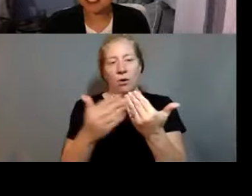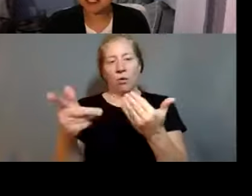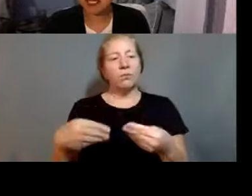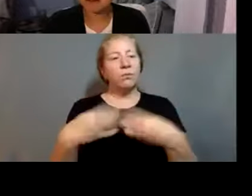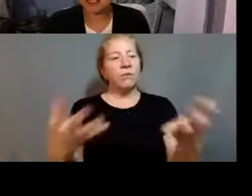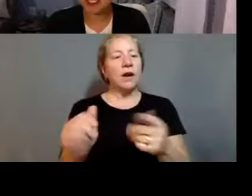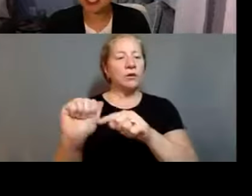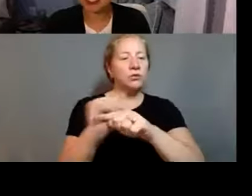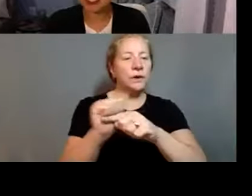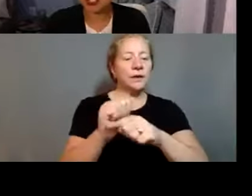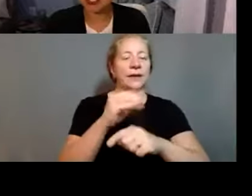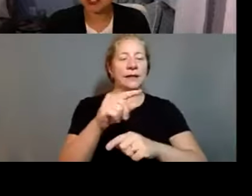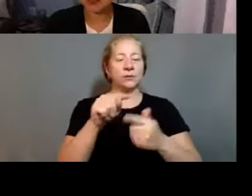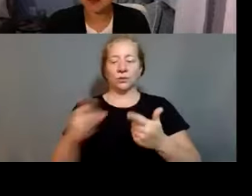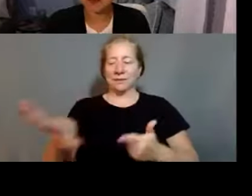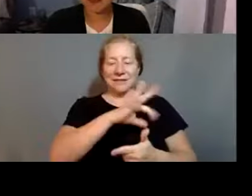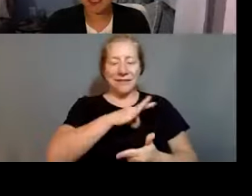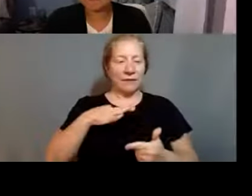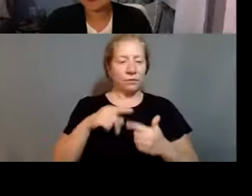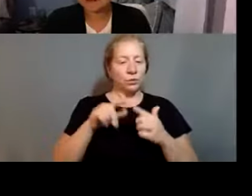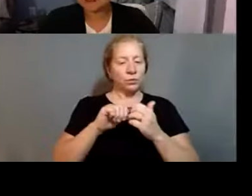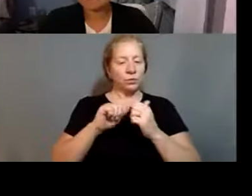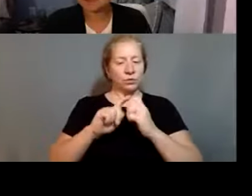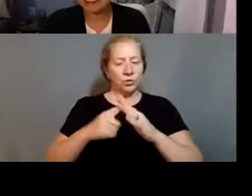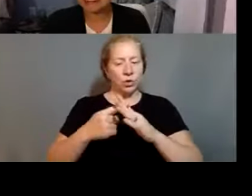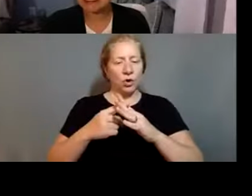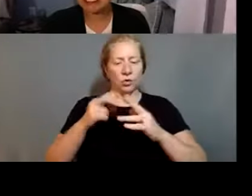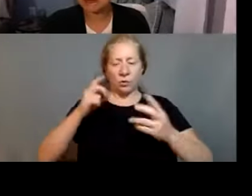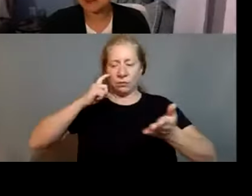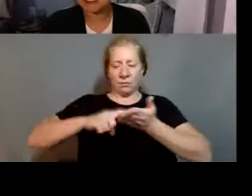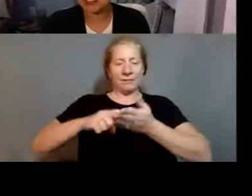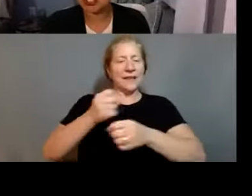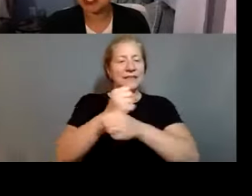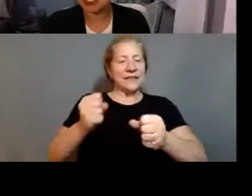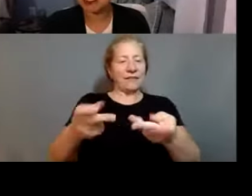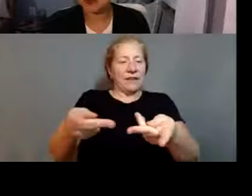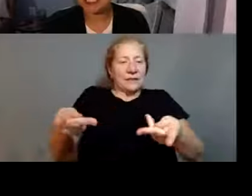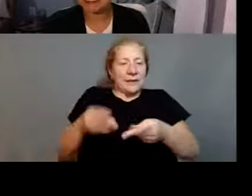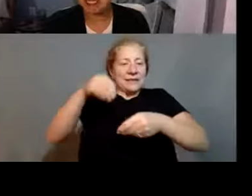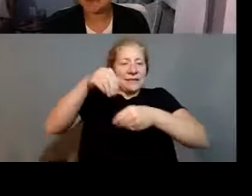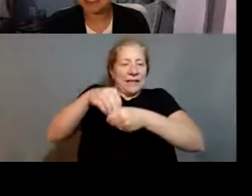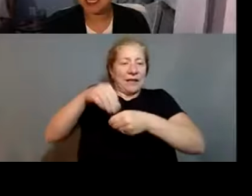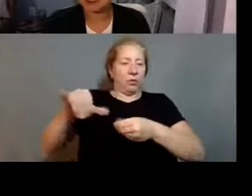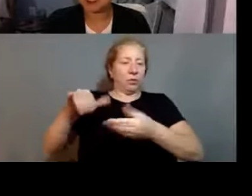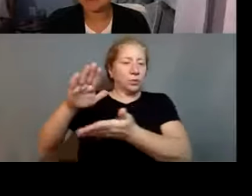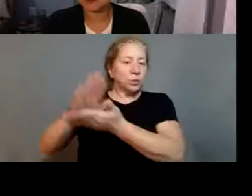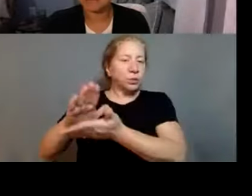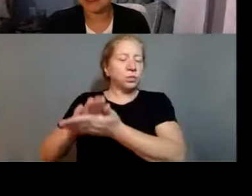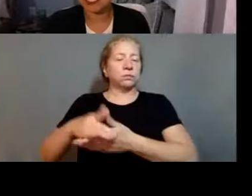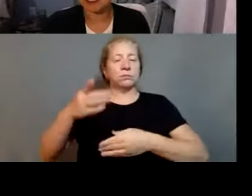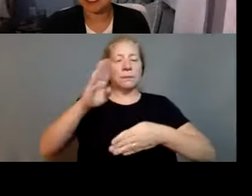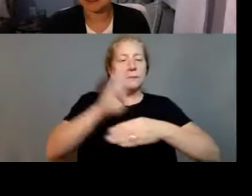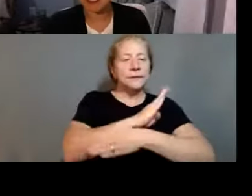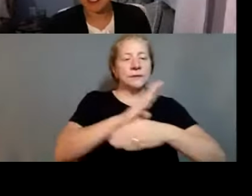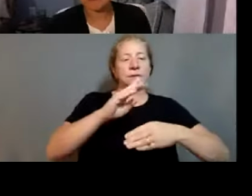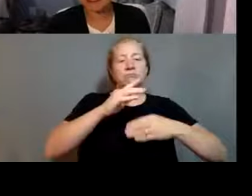offered to staff to start to, and even create safe spaces in those institutions so that staff can actually have those